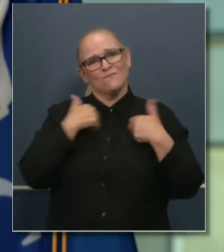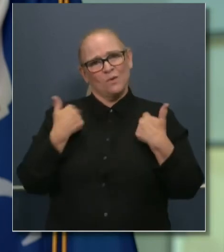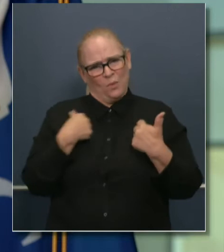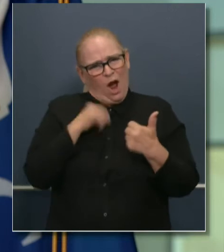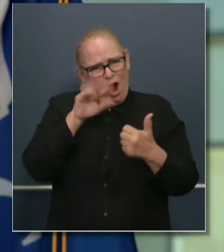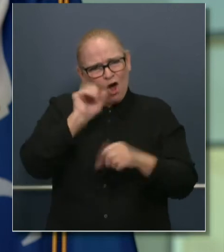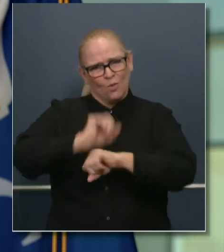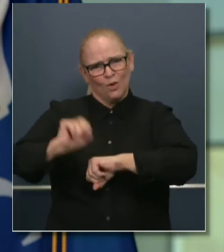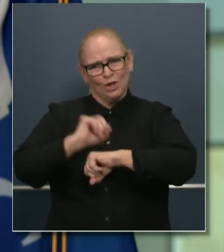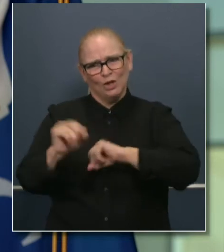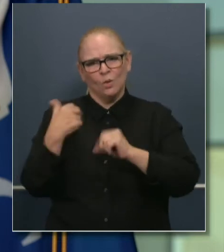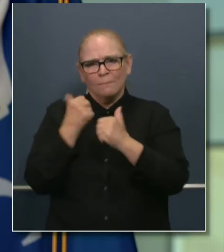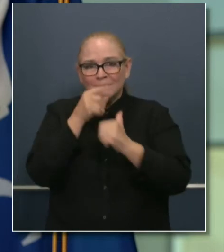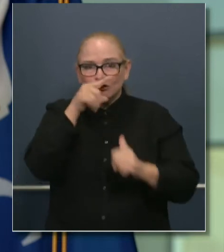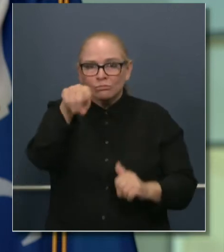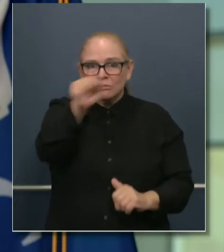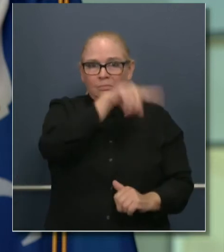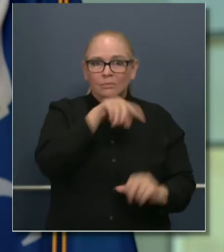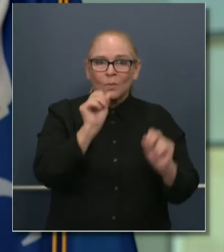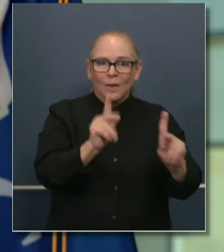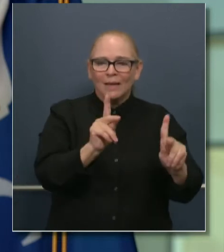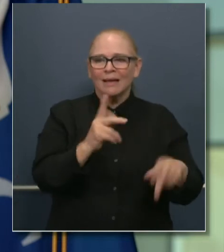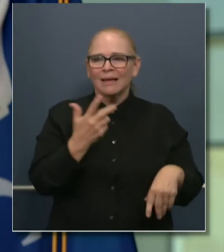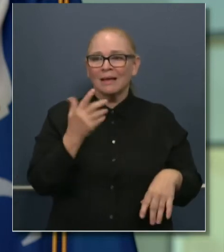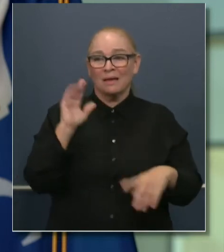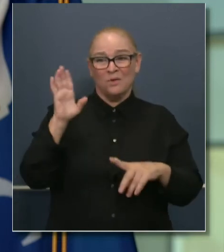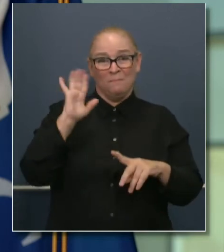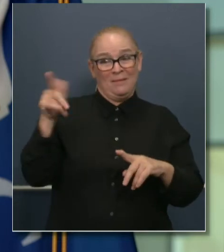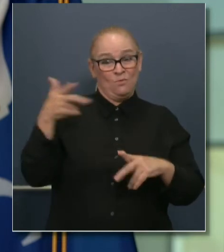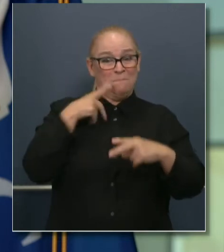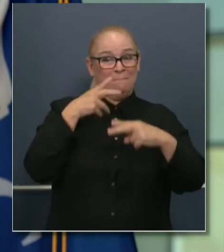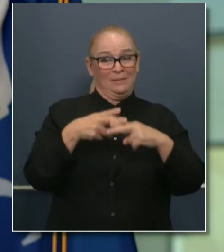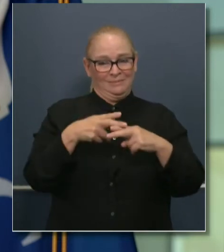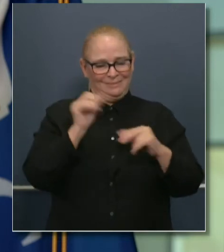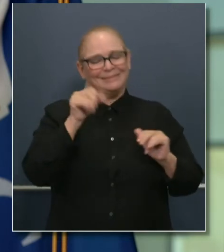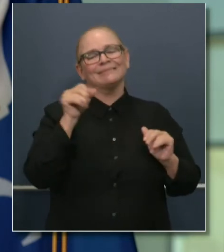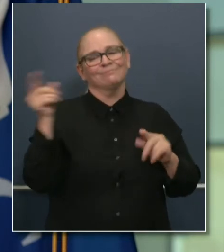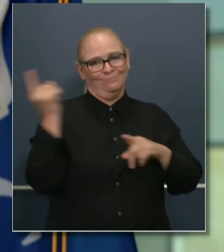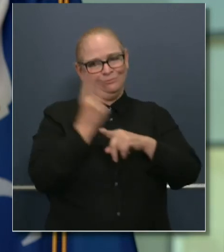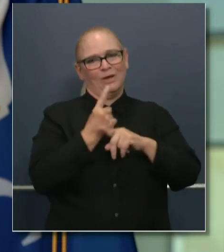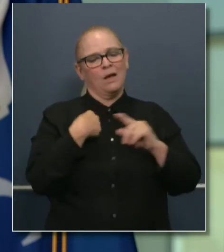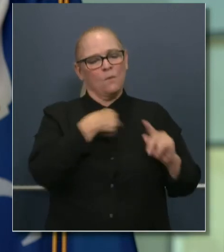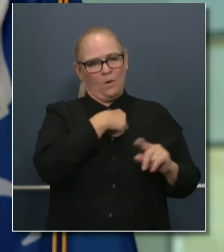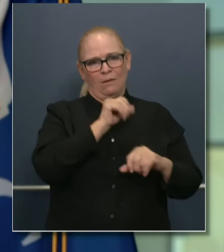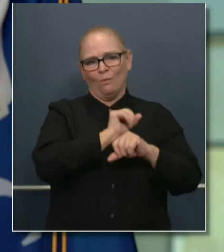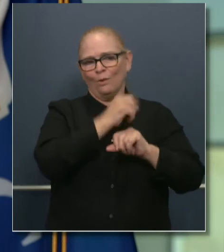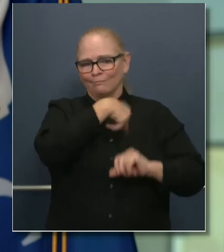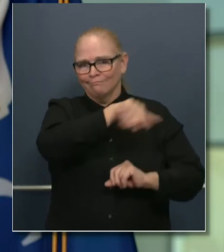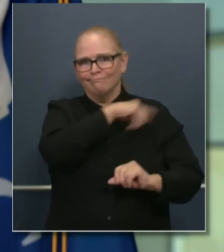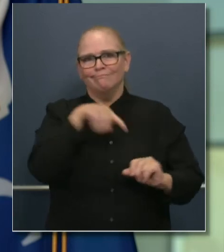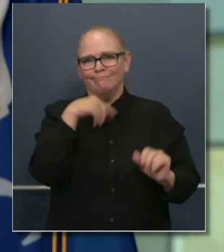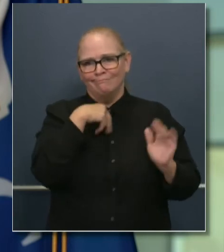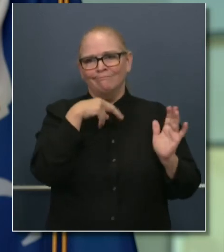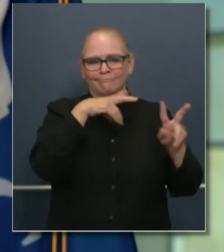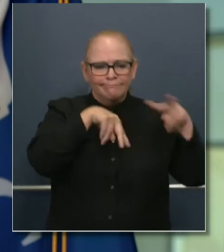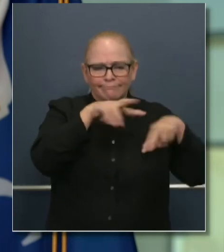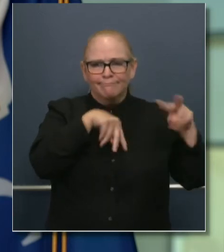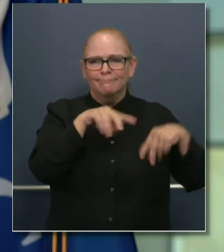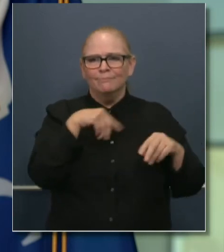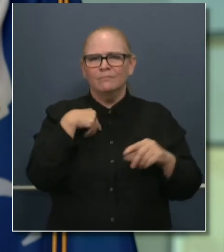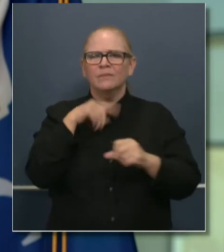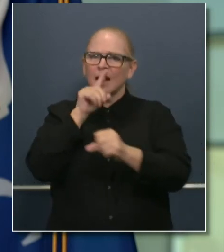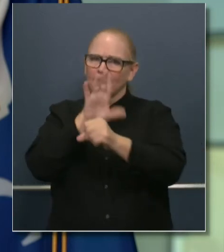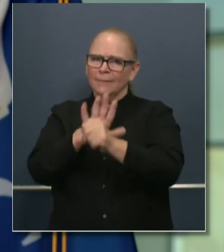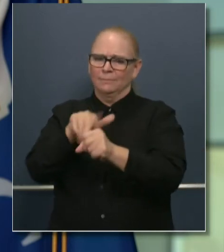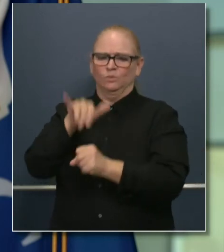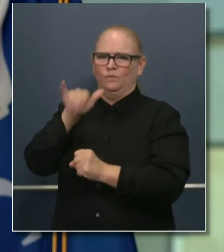only the authors that you referenced, but their respective leadership that demonstrably is committed and focused to this. So we